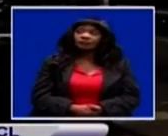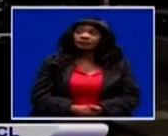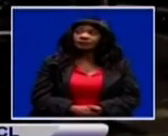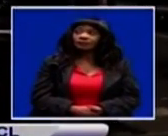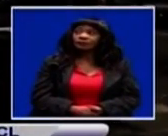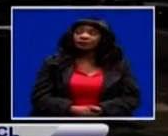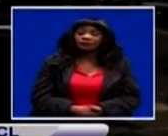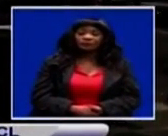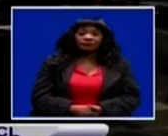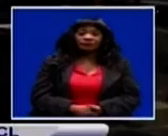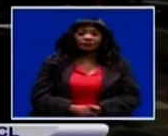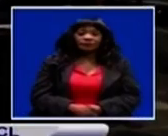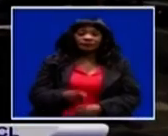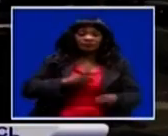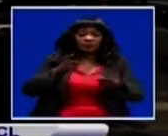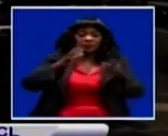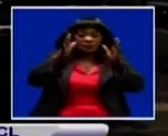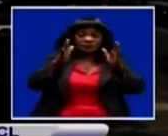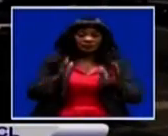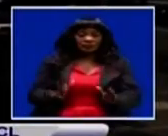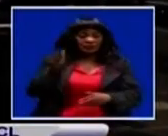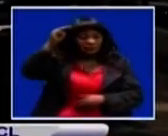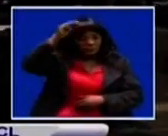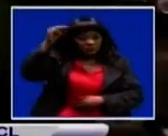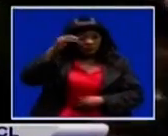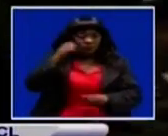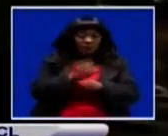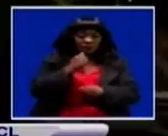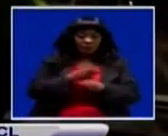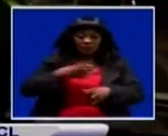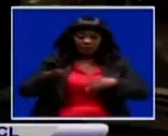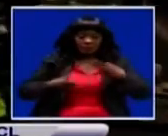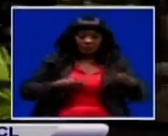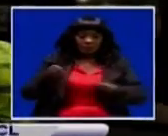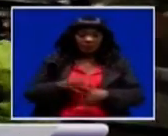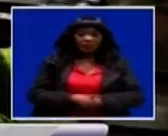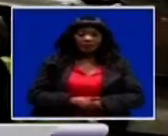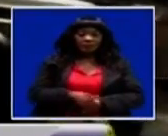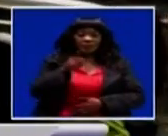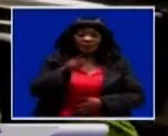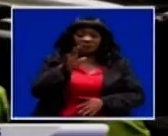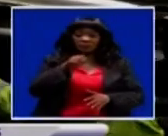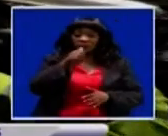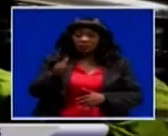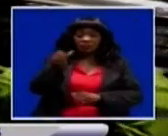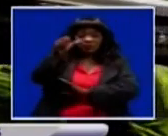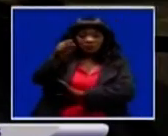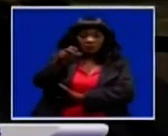This vehicle belongs to one of the directors at the Ministry of Works and Supply, and he too has not been spared.